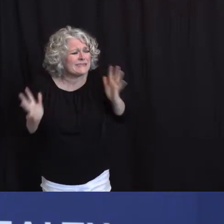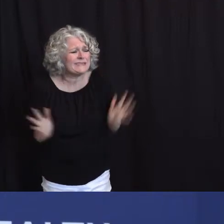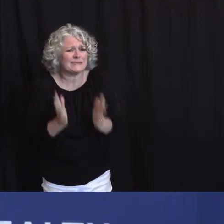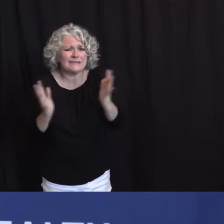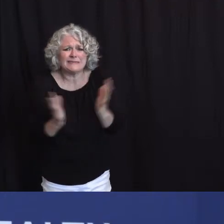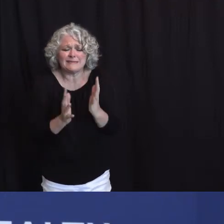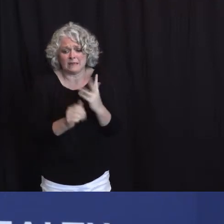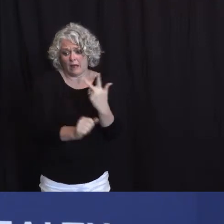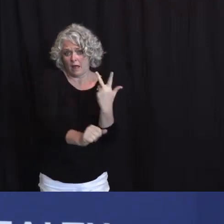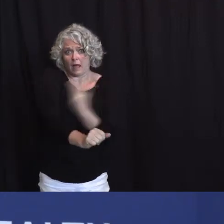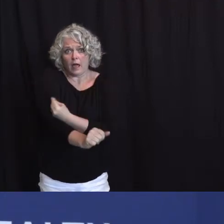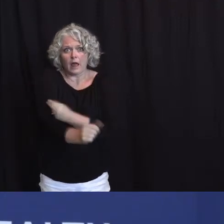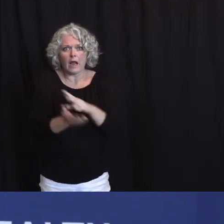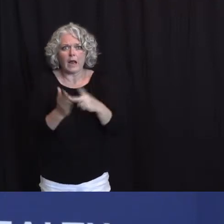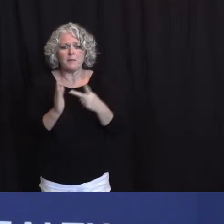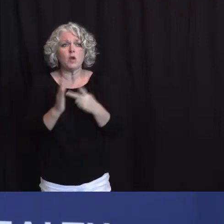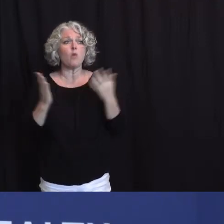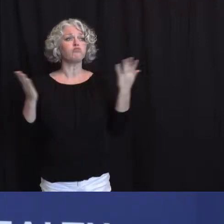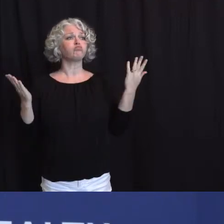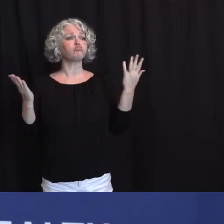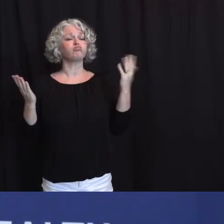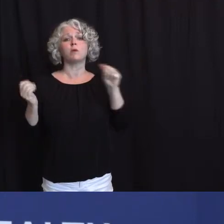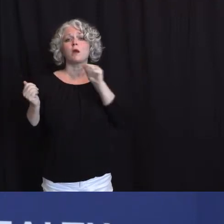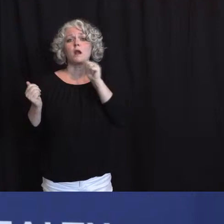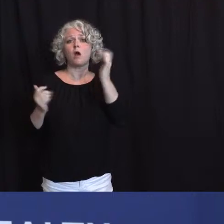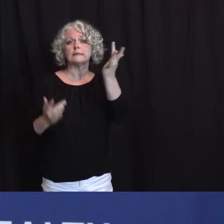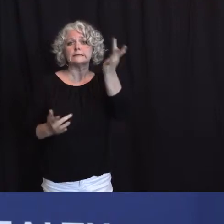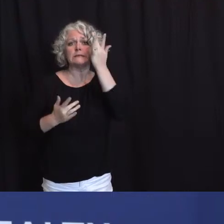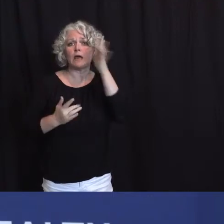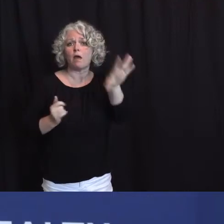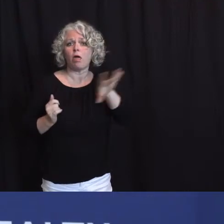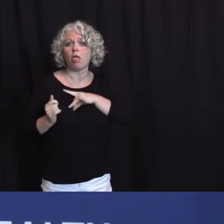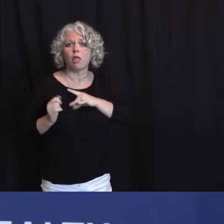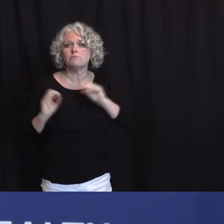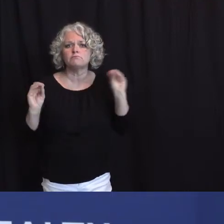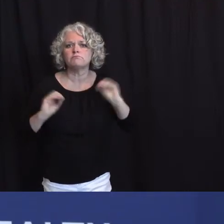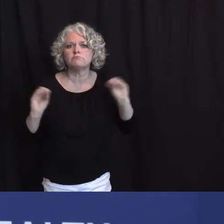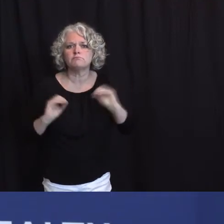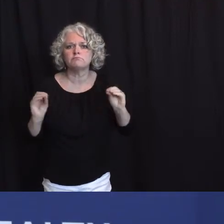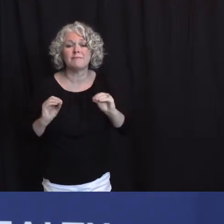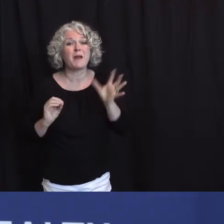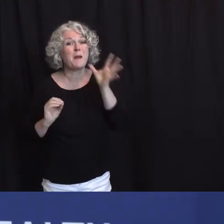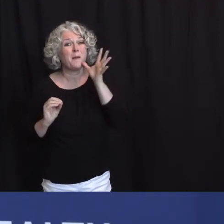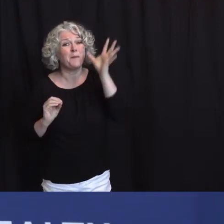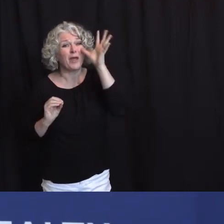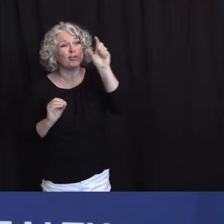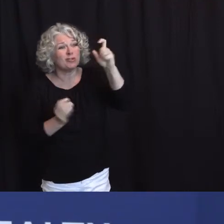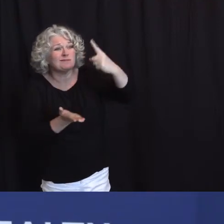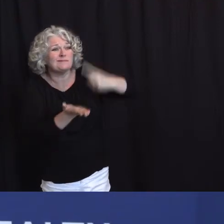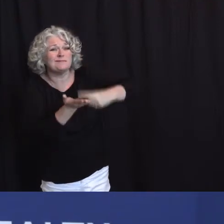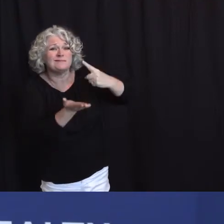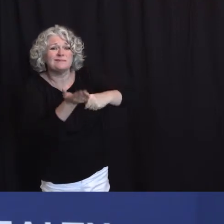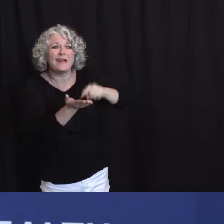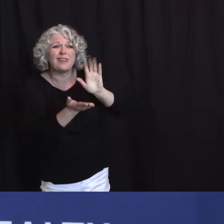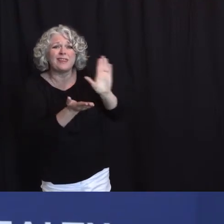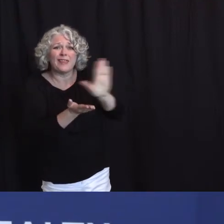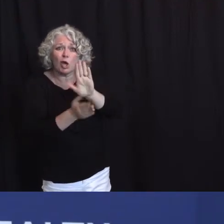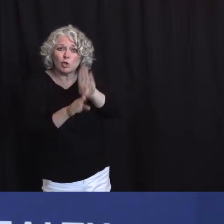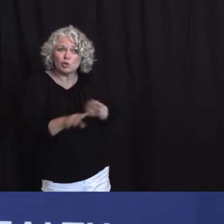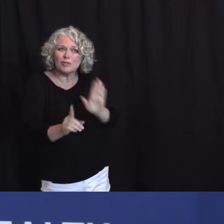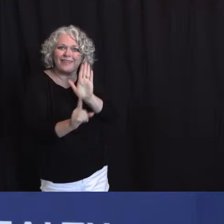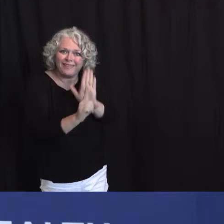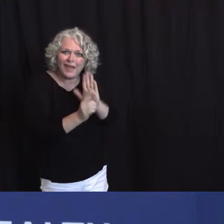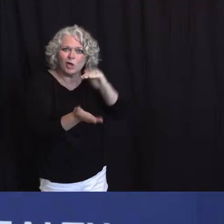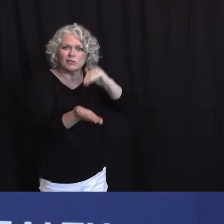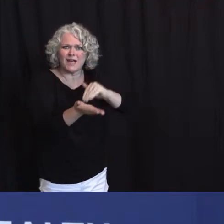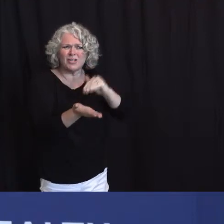severe impacts of COVID-19. Parents should talk to their children's health provider if they have questions